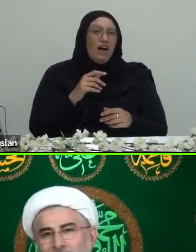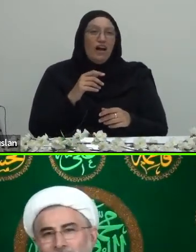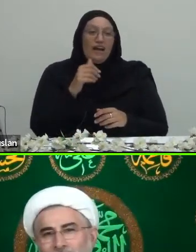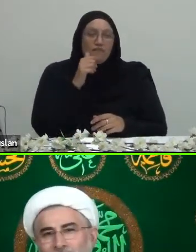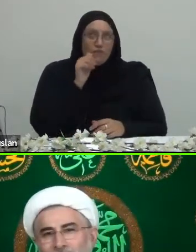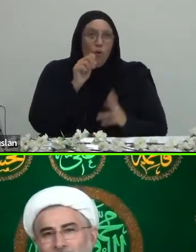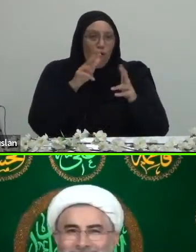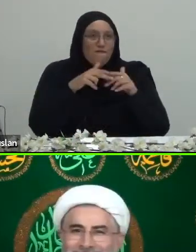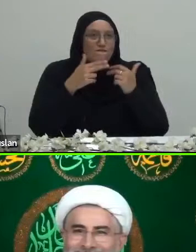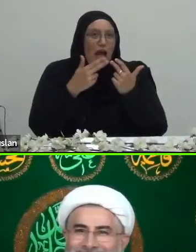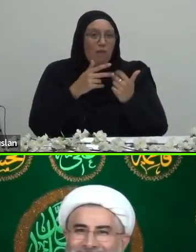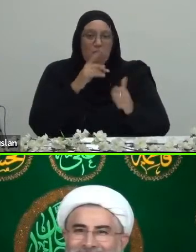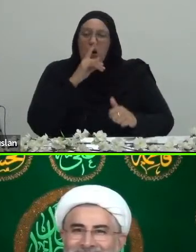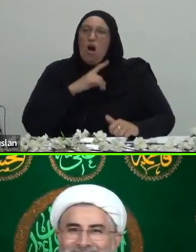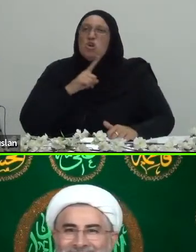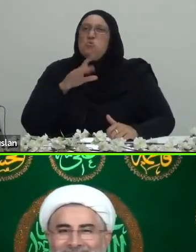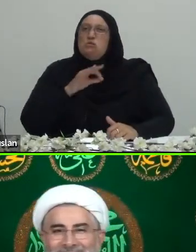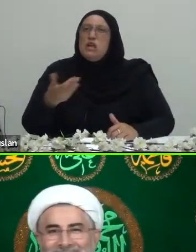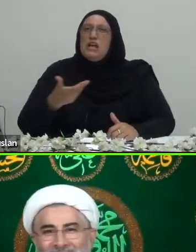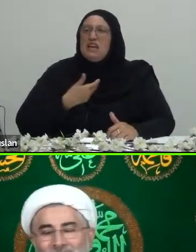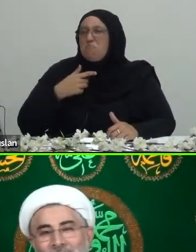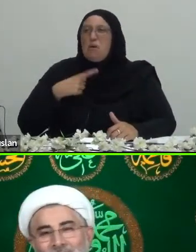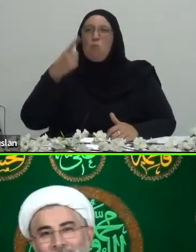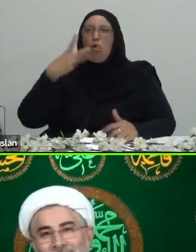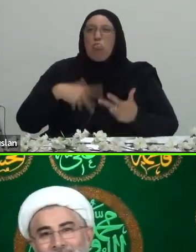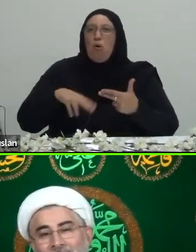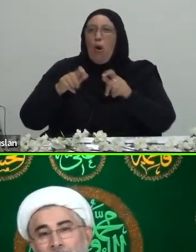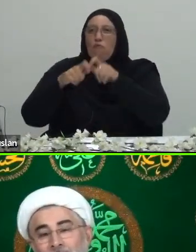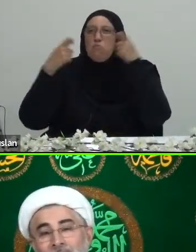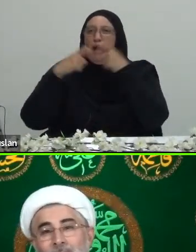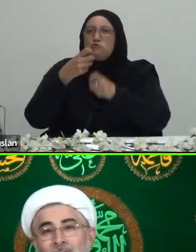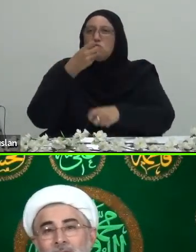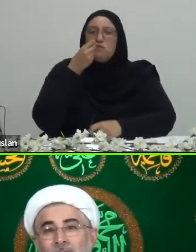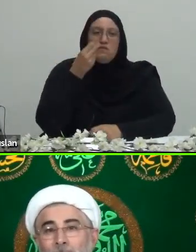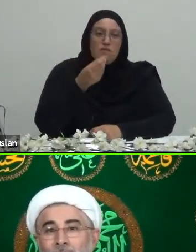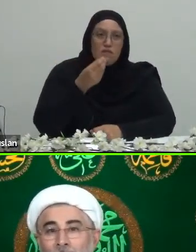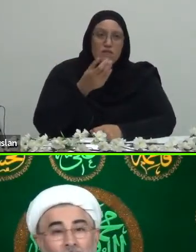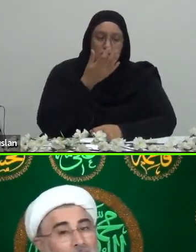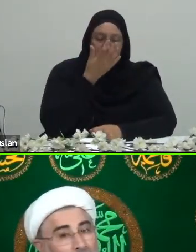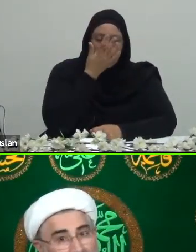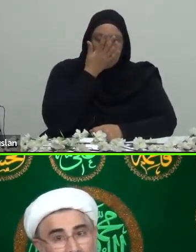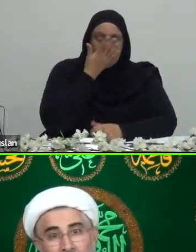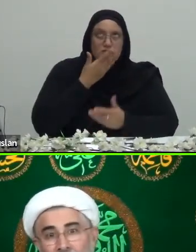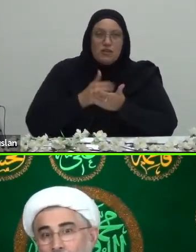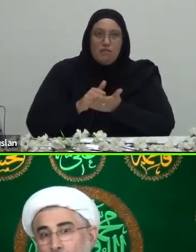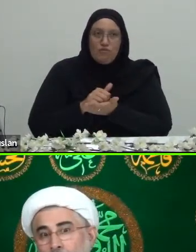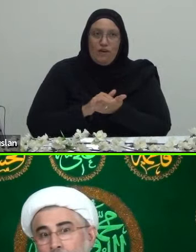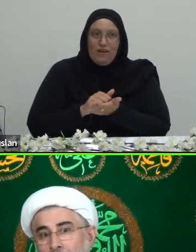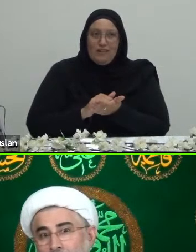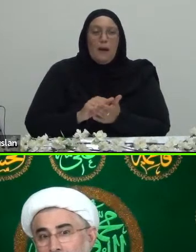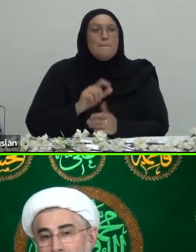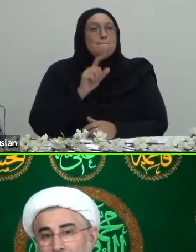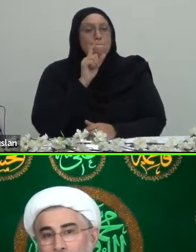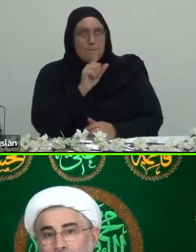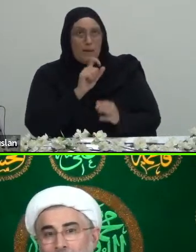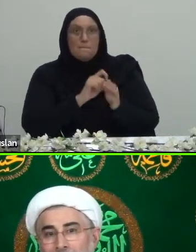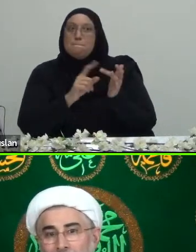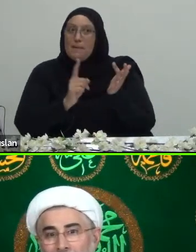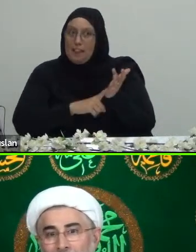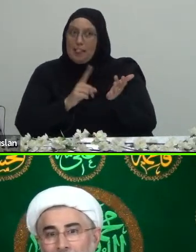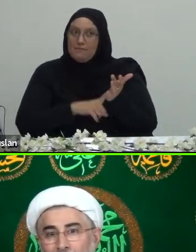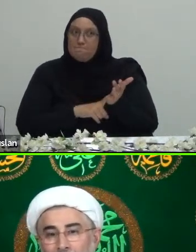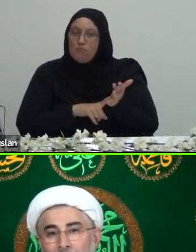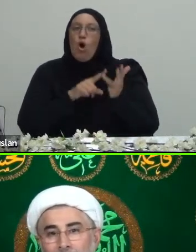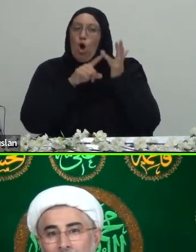things in the fridge and and stuff like that. But speaking about the bills, yes, for sure. Any bills